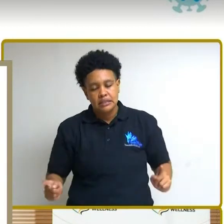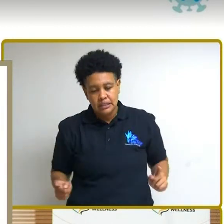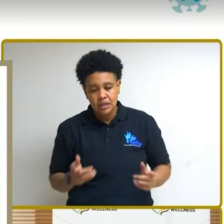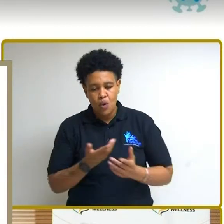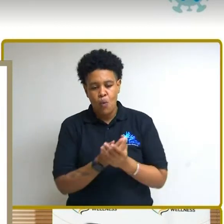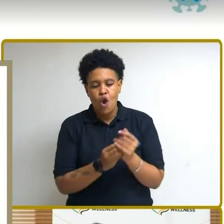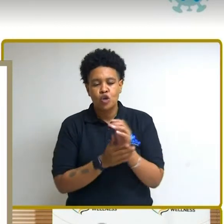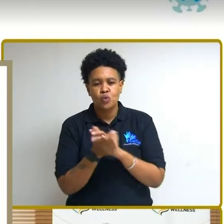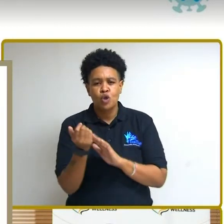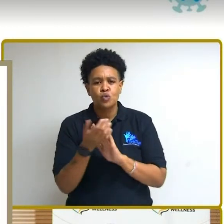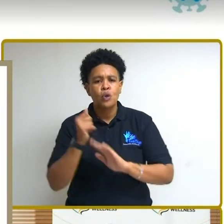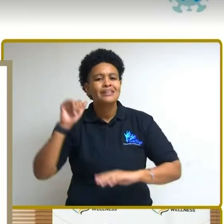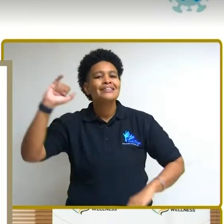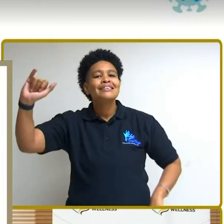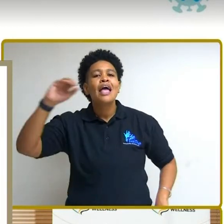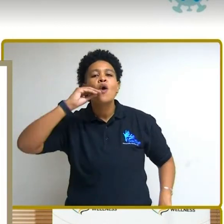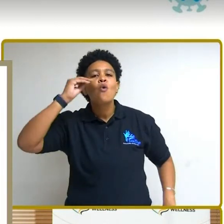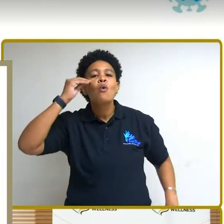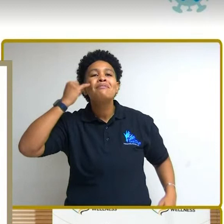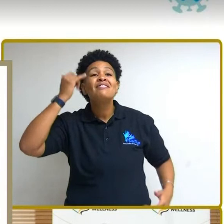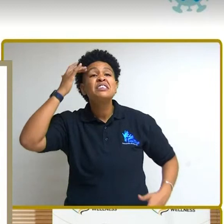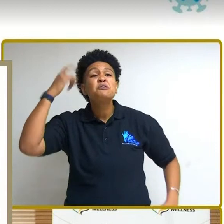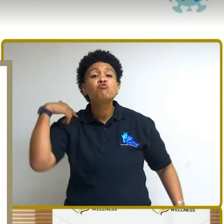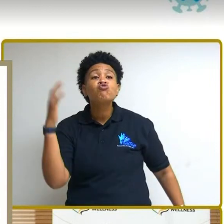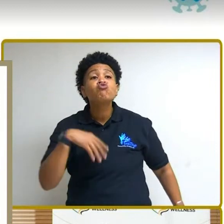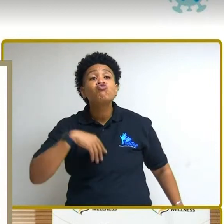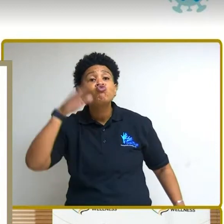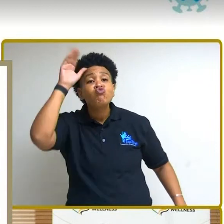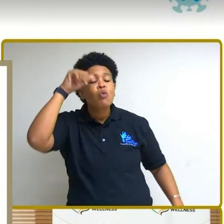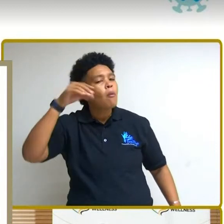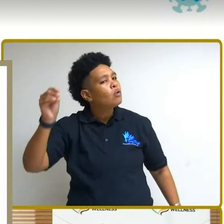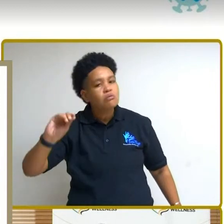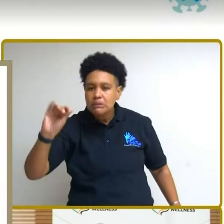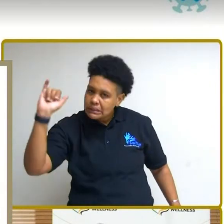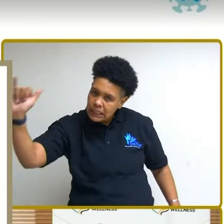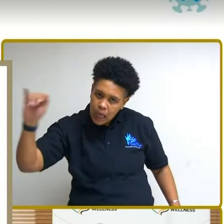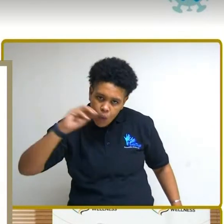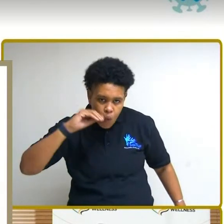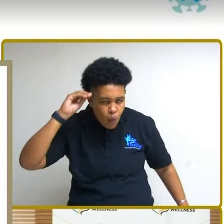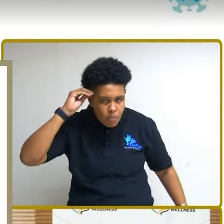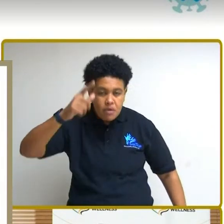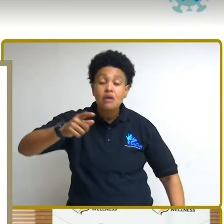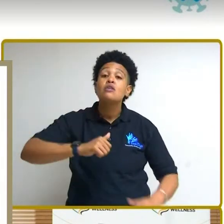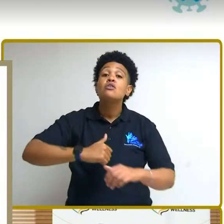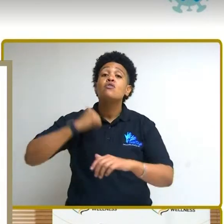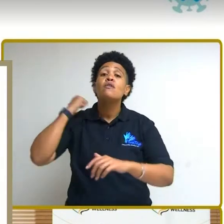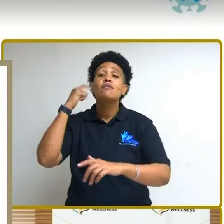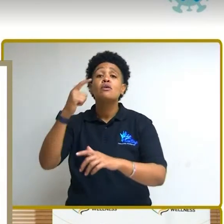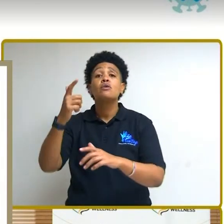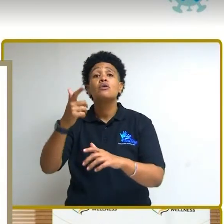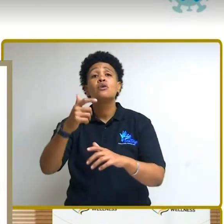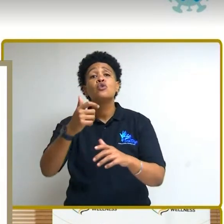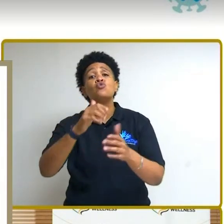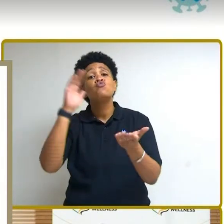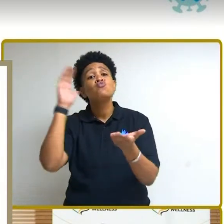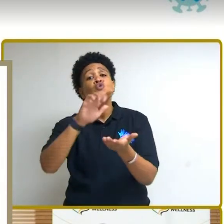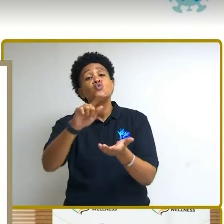washing, staying home if you're sick, reduce your exposure risk by avoiding gatherings for